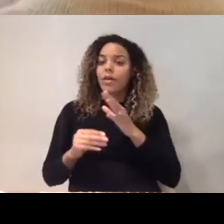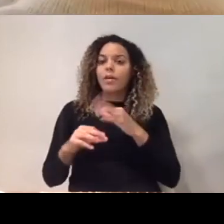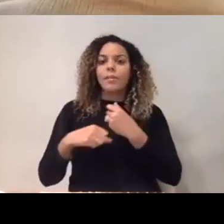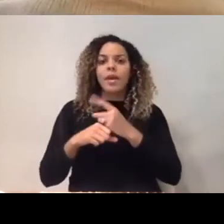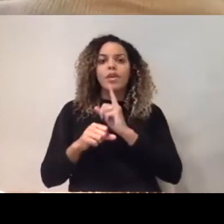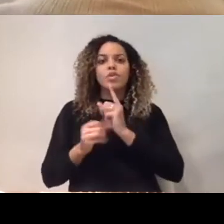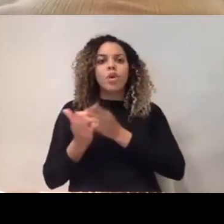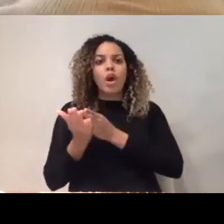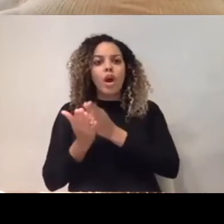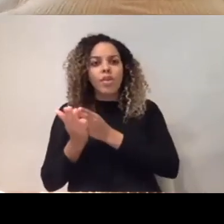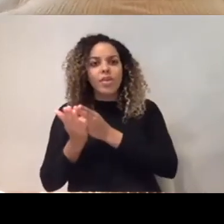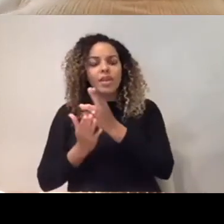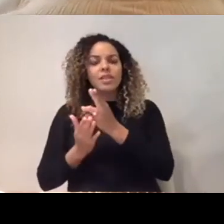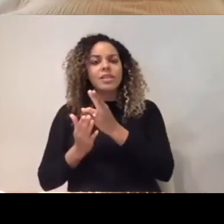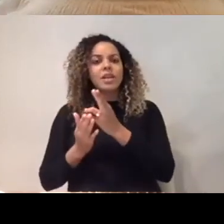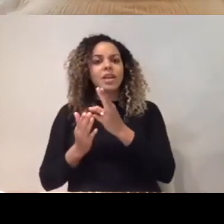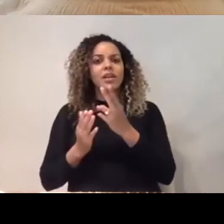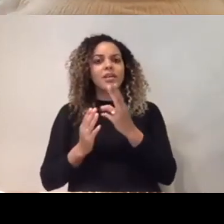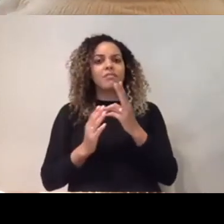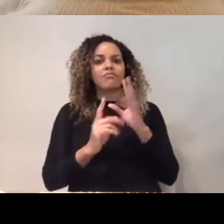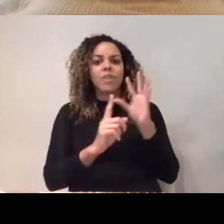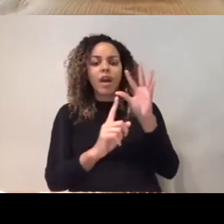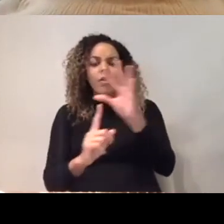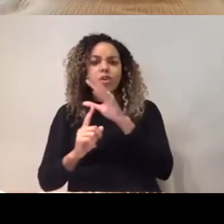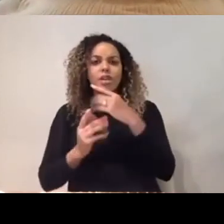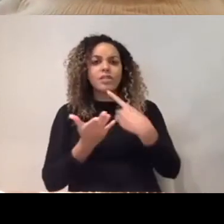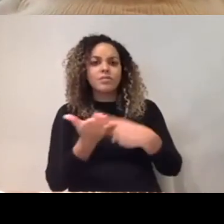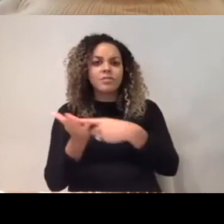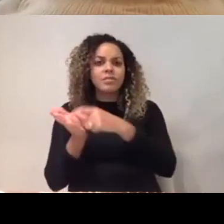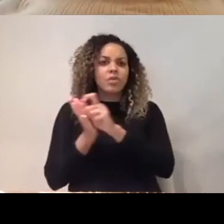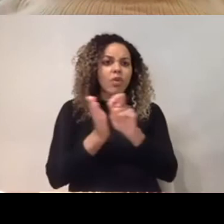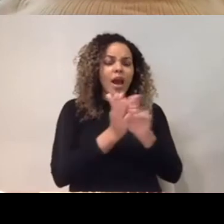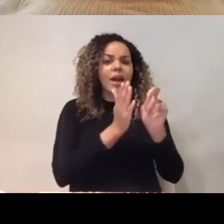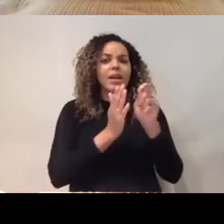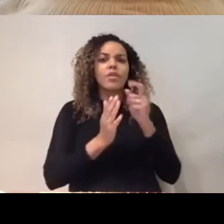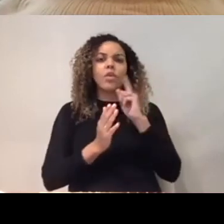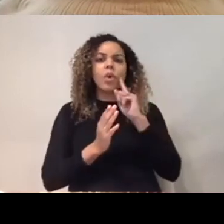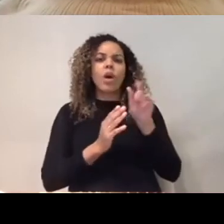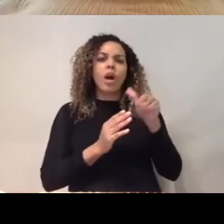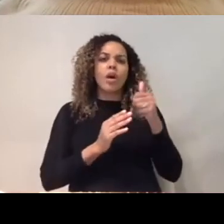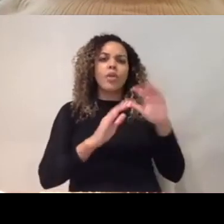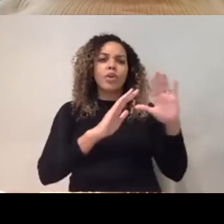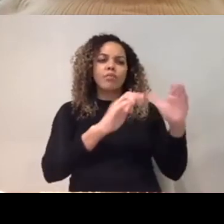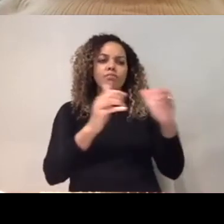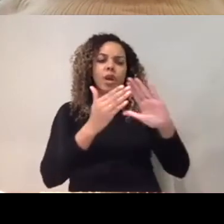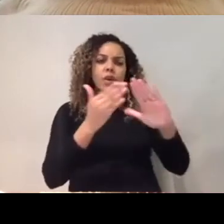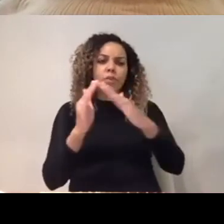different marginalized populations is something that is vitally important to you. So how do you go about really shining a